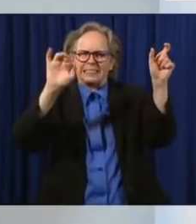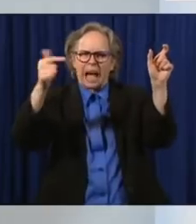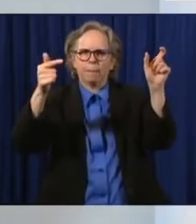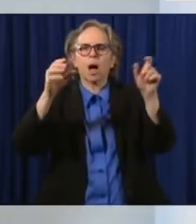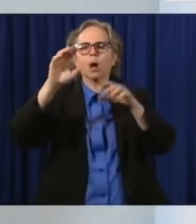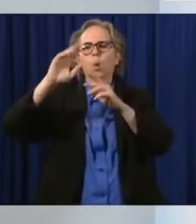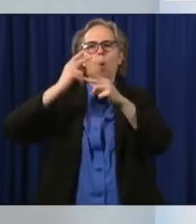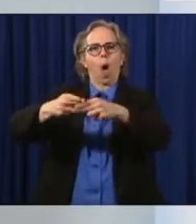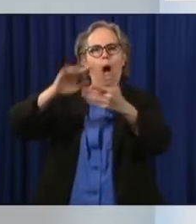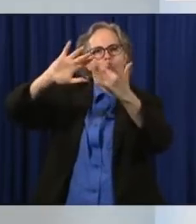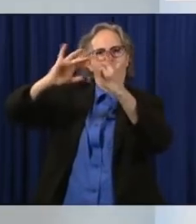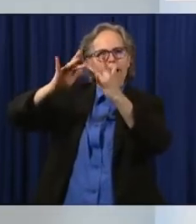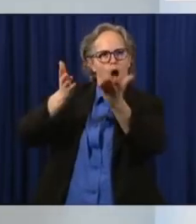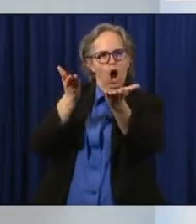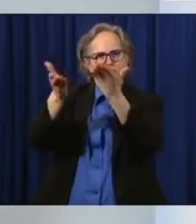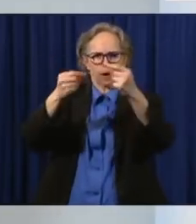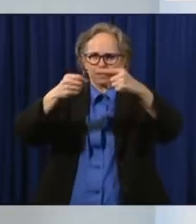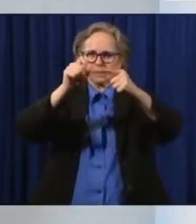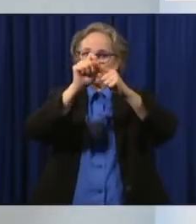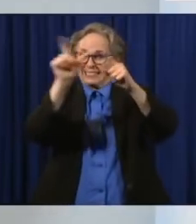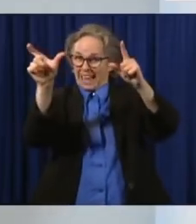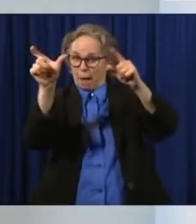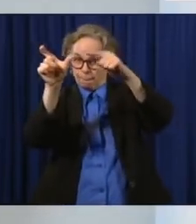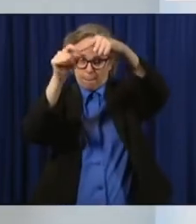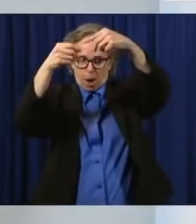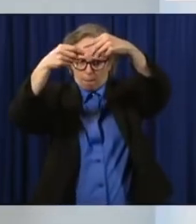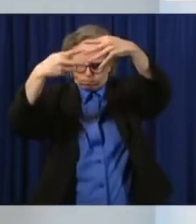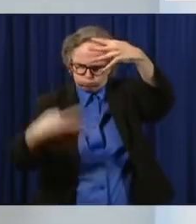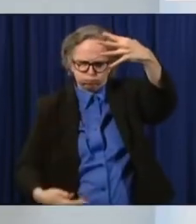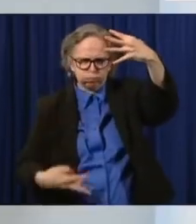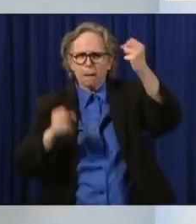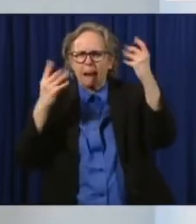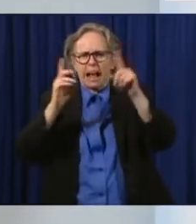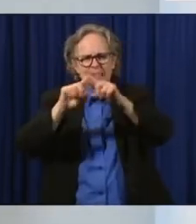that service that you will be able to get